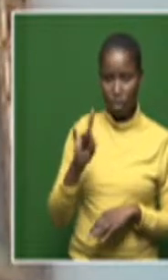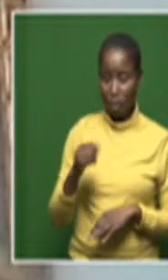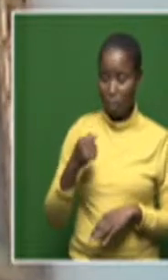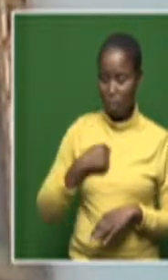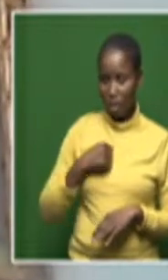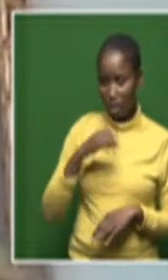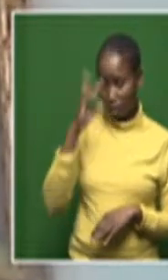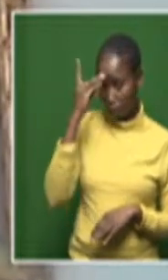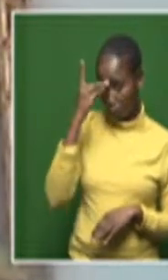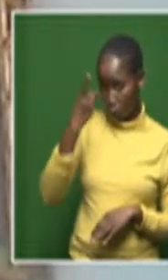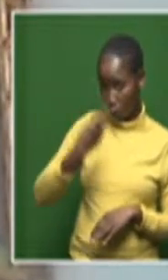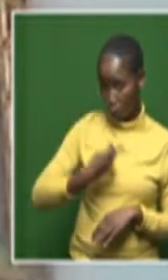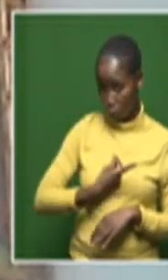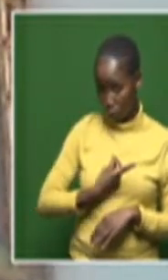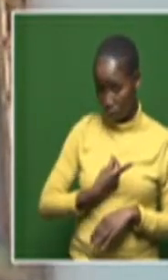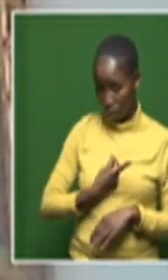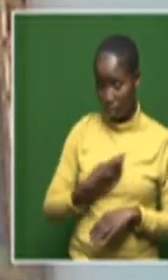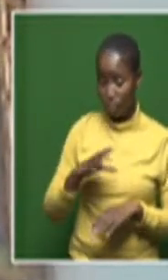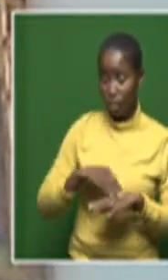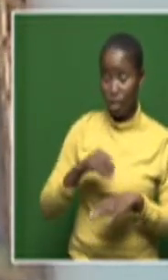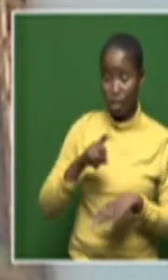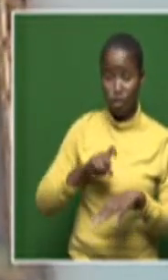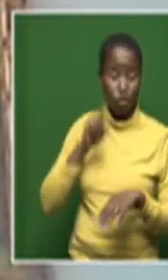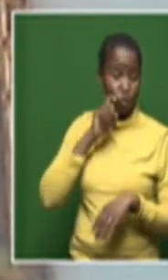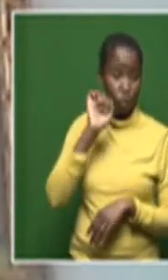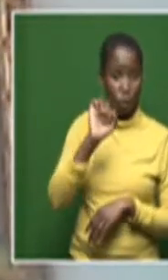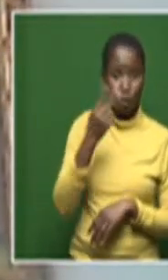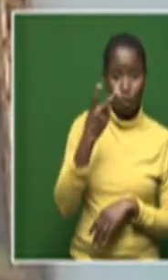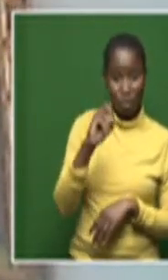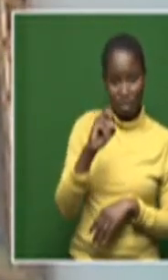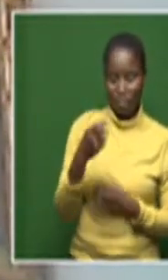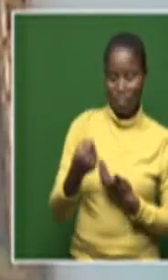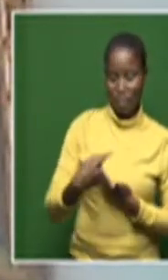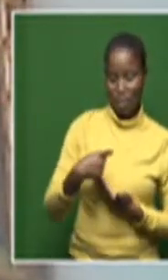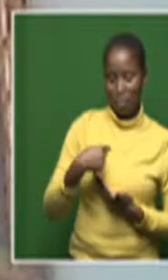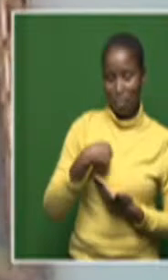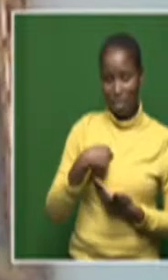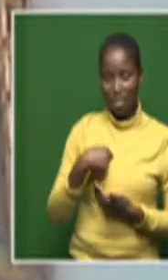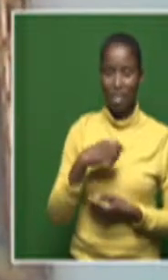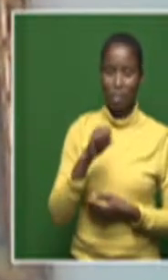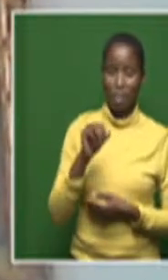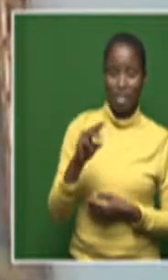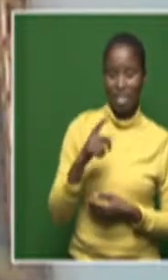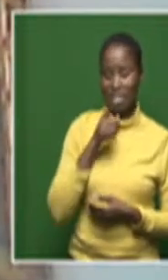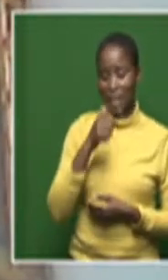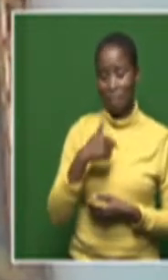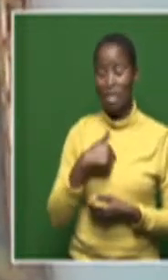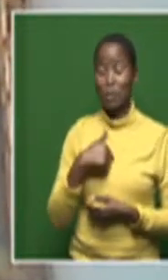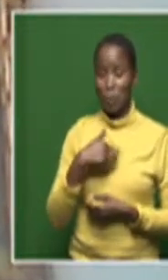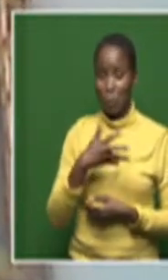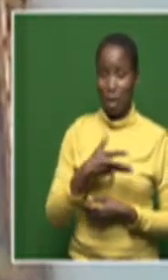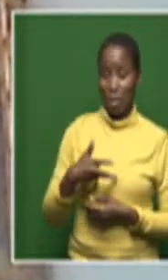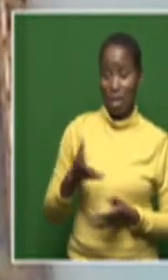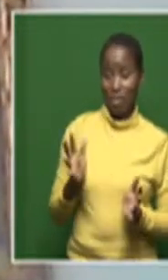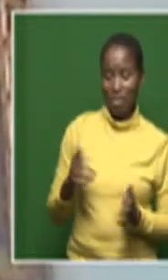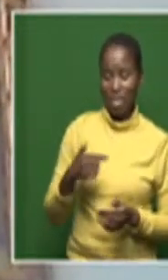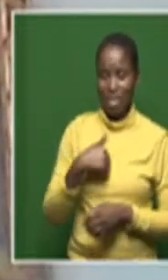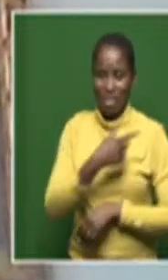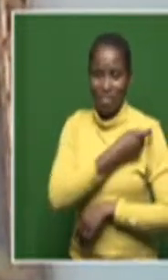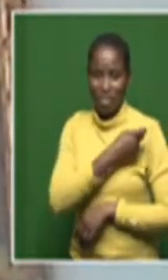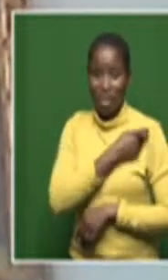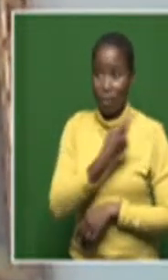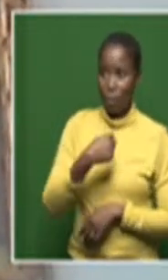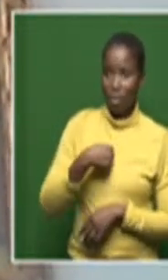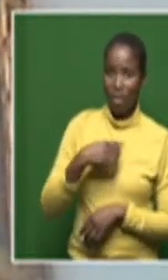is she's 20. She sent me an SMS saying, "Mama, I've just vaccinated." And that for me is like, okay,